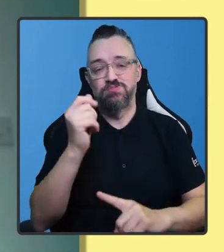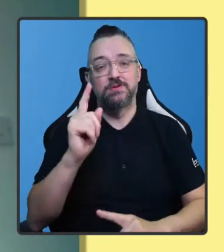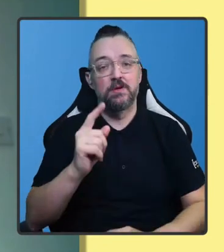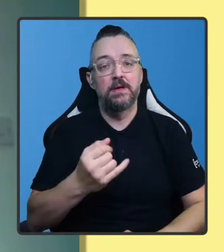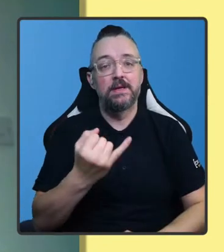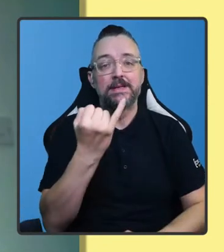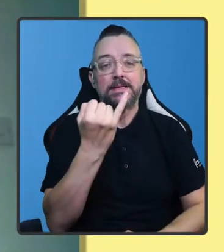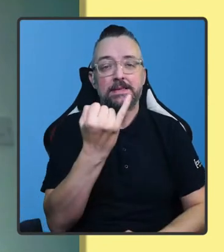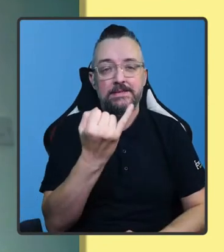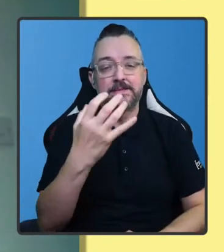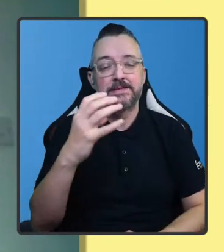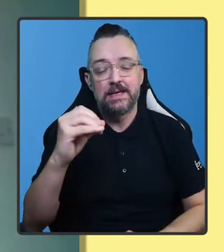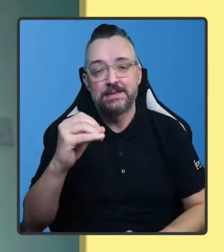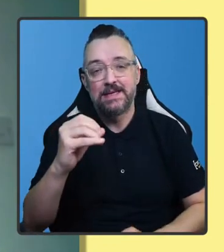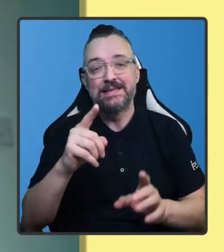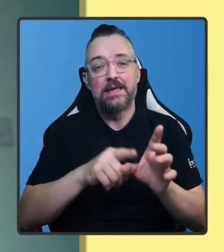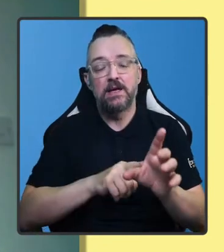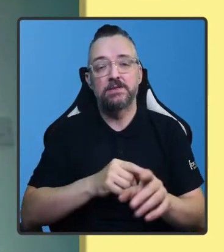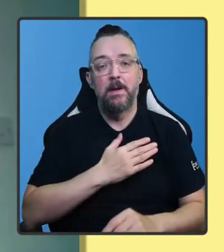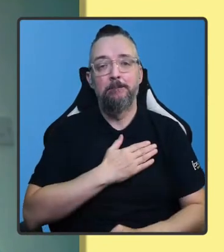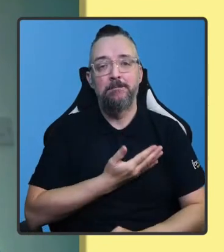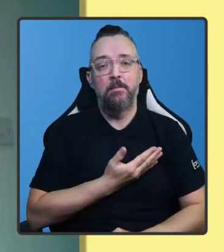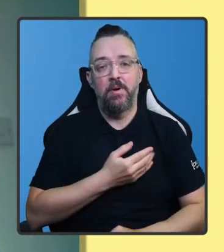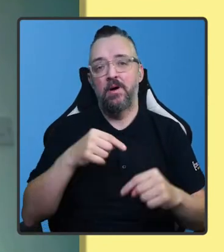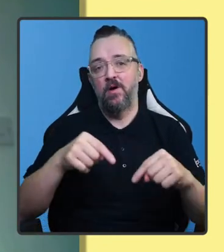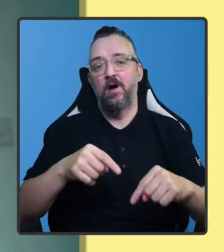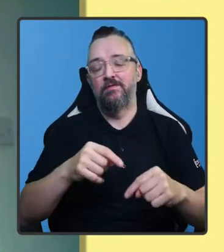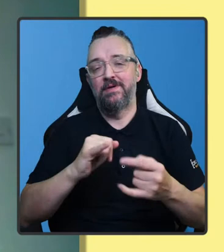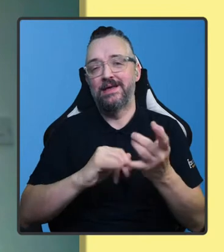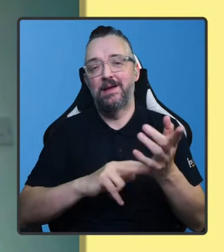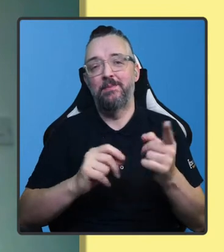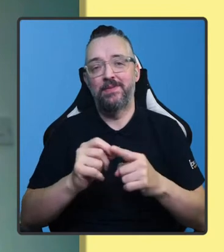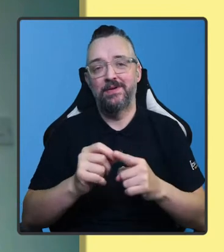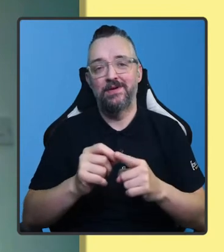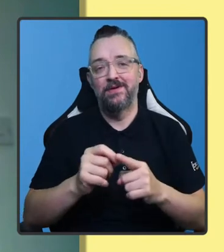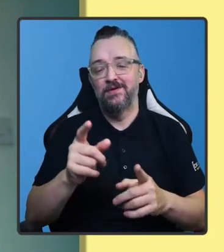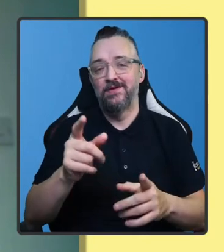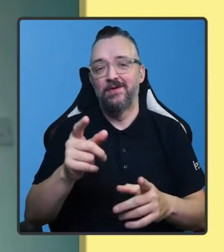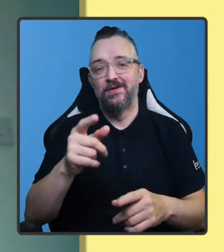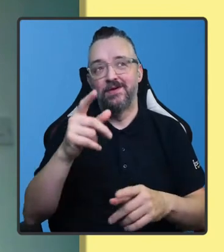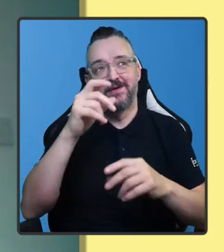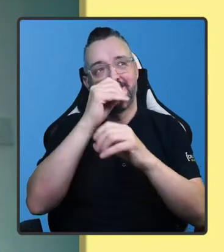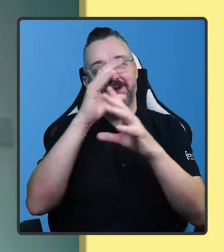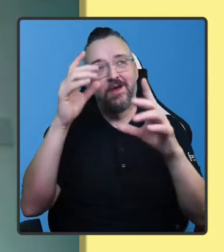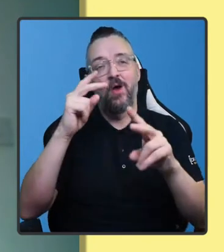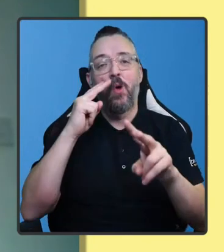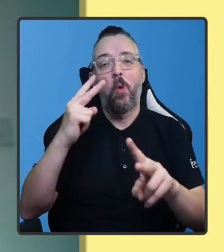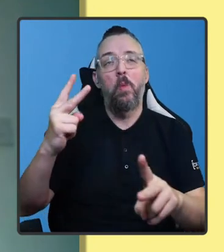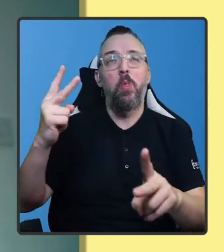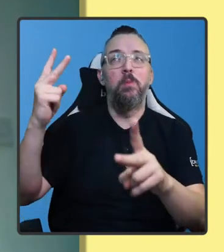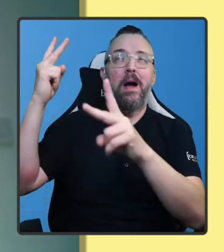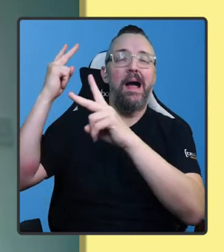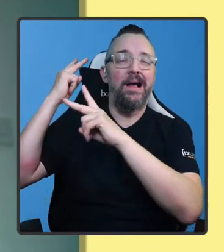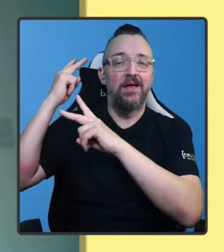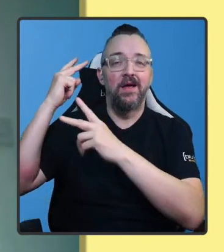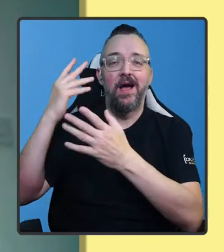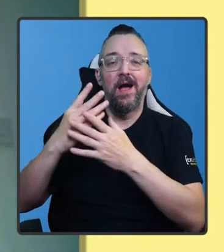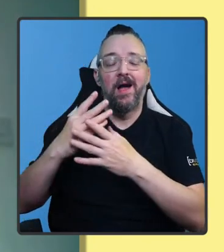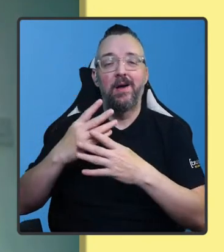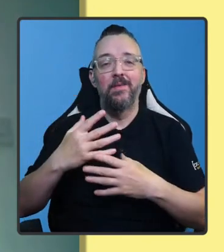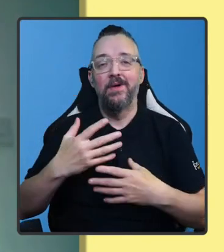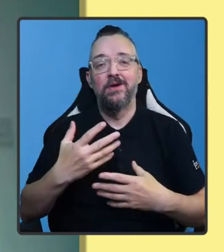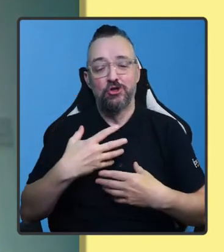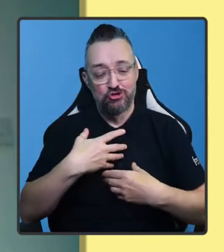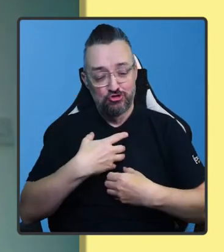of members of the party. So you'll forgive me if I'm going back to the less stressful endeavour of pounding the